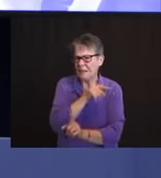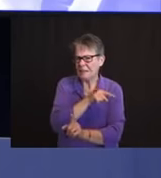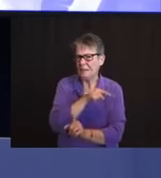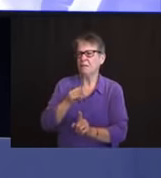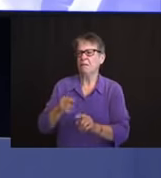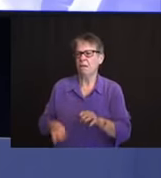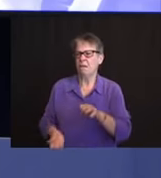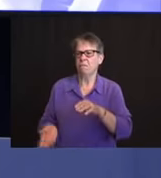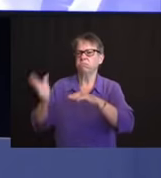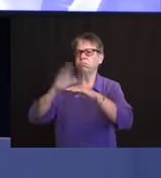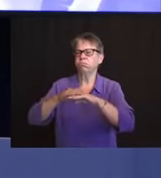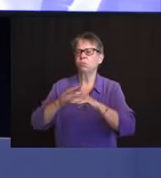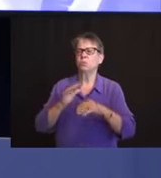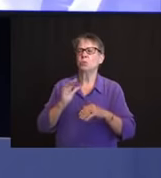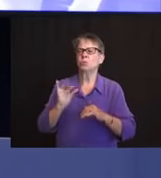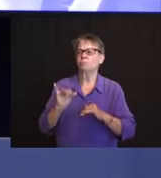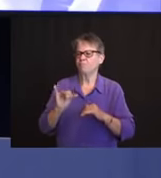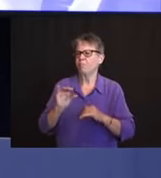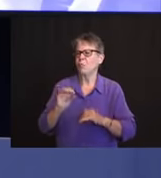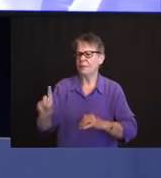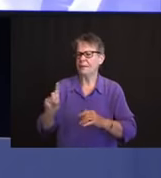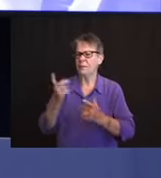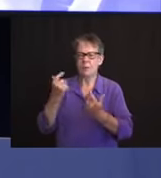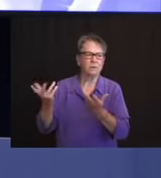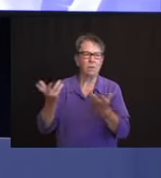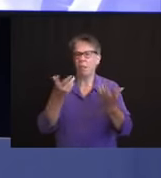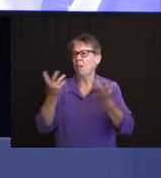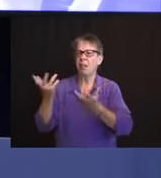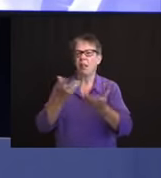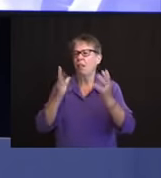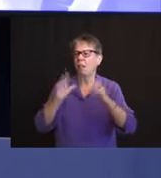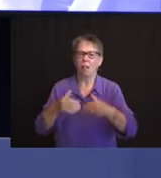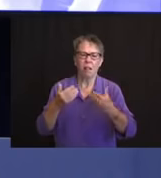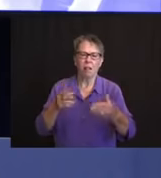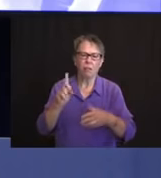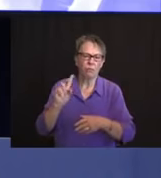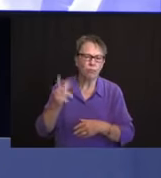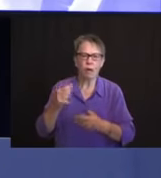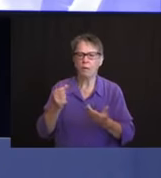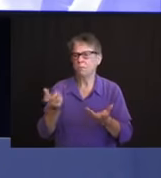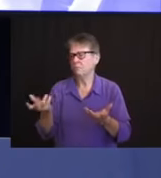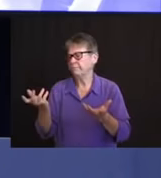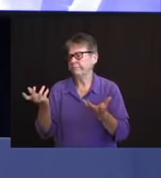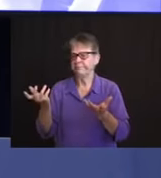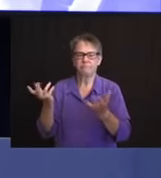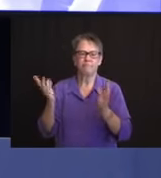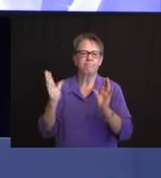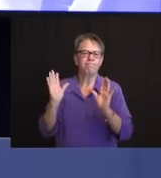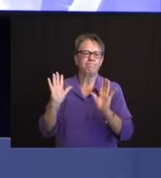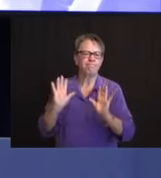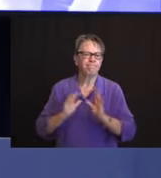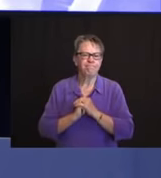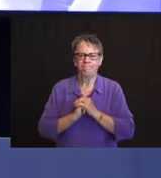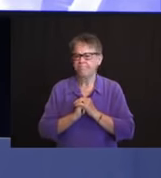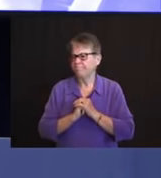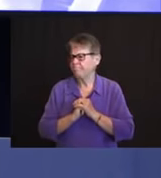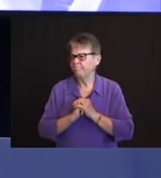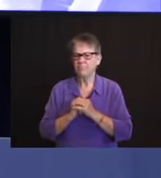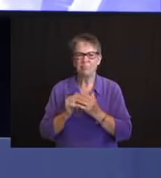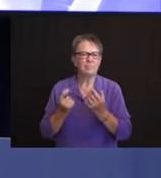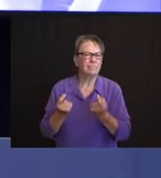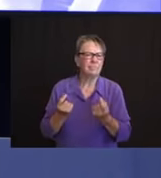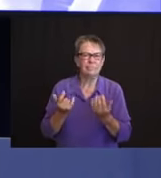promoting access to treatment and care. To better inform preventive and recovery initiatives in our state, today, the